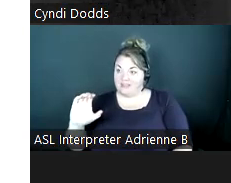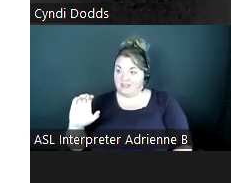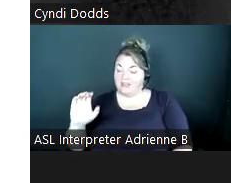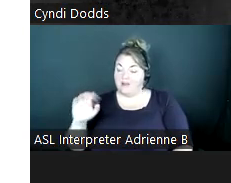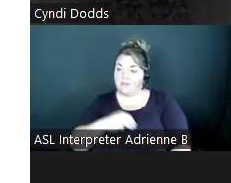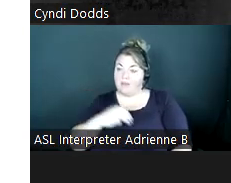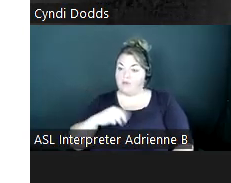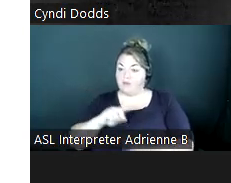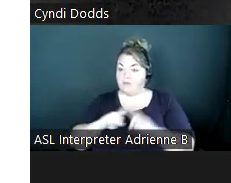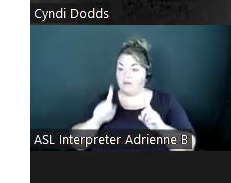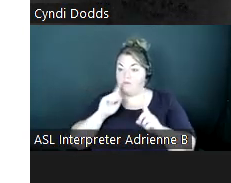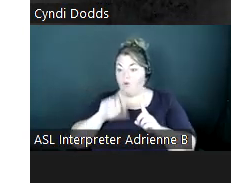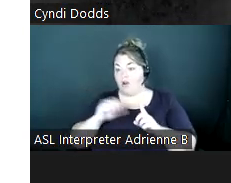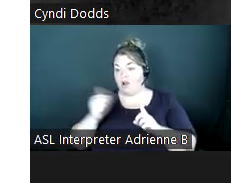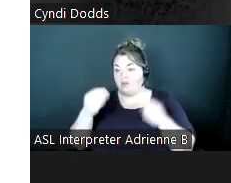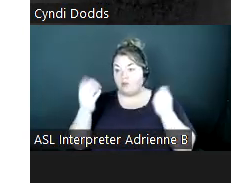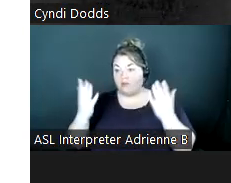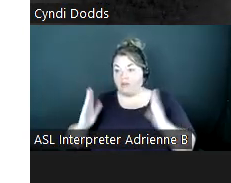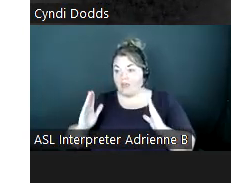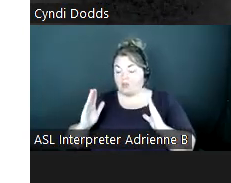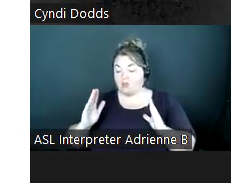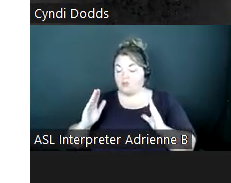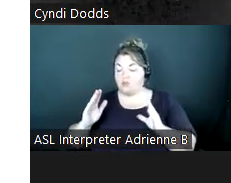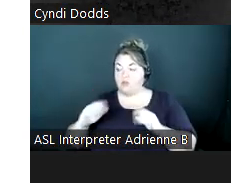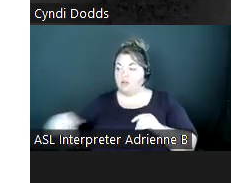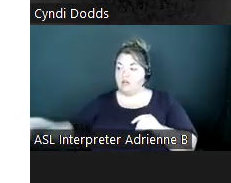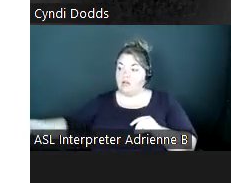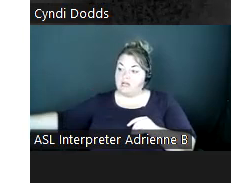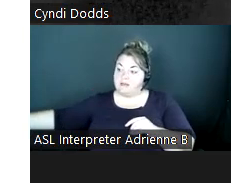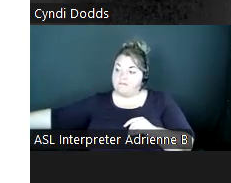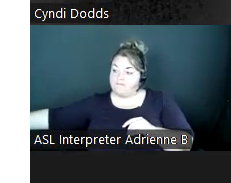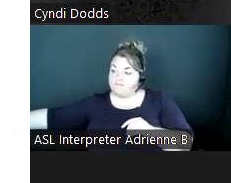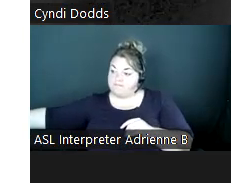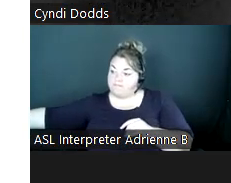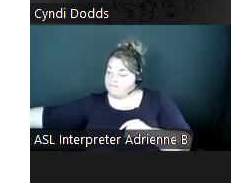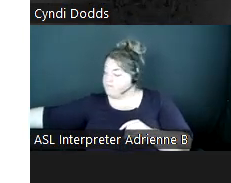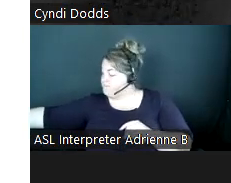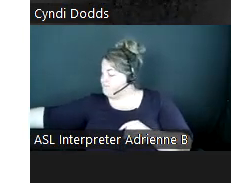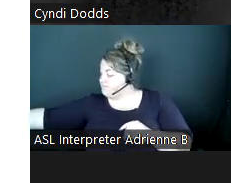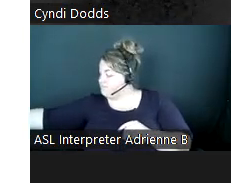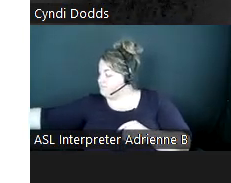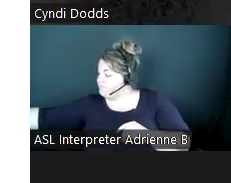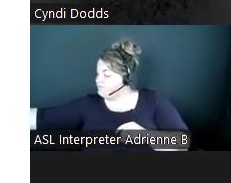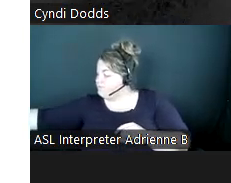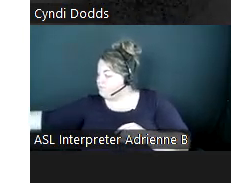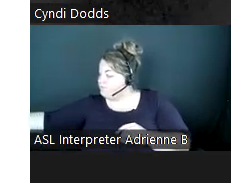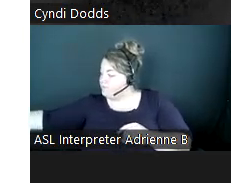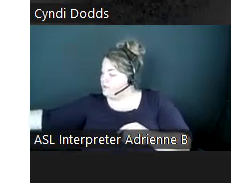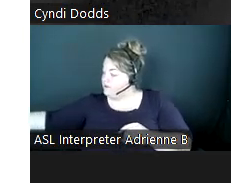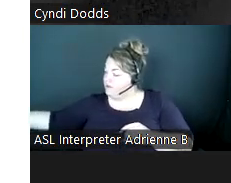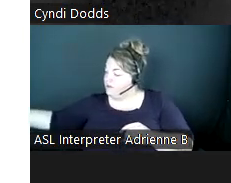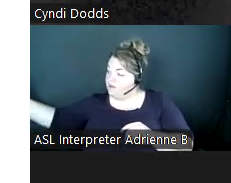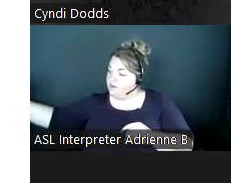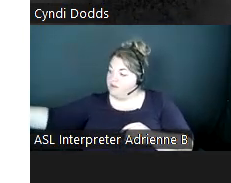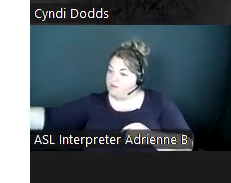for any other provider that language is that we have